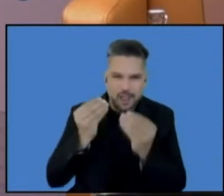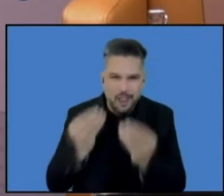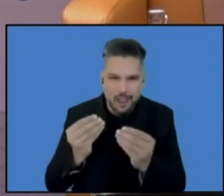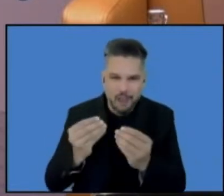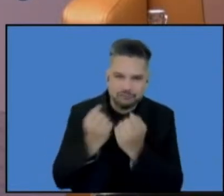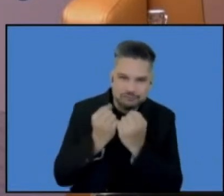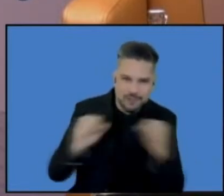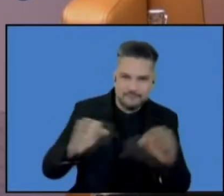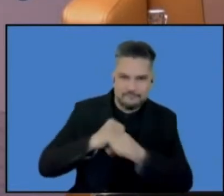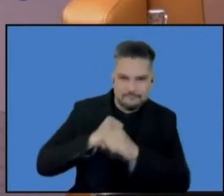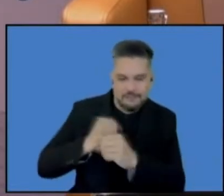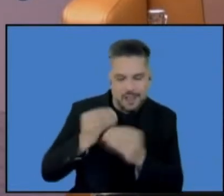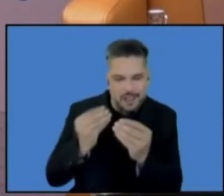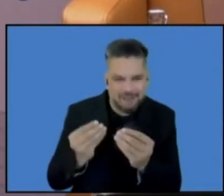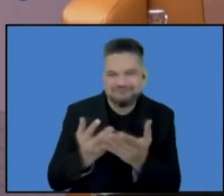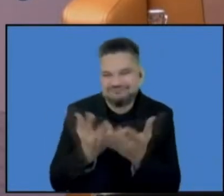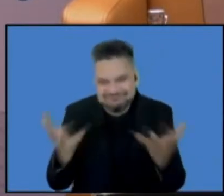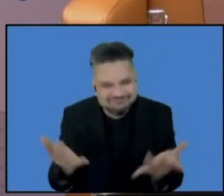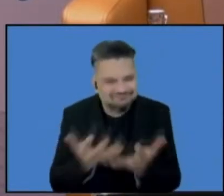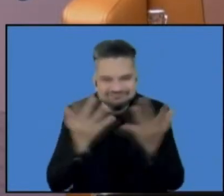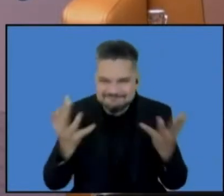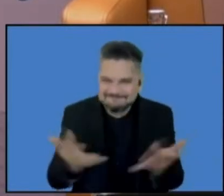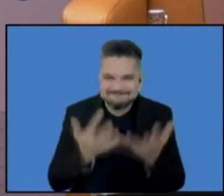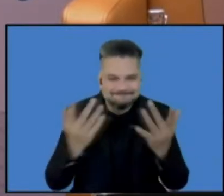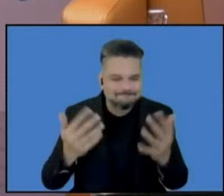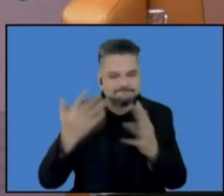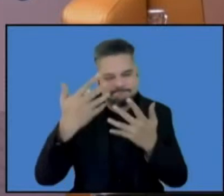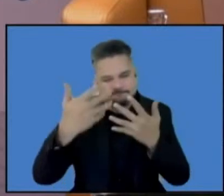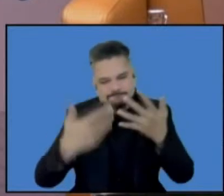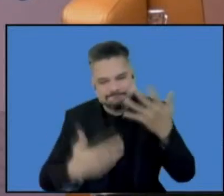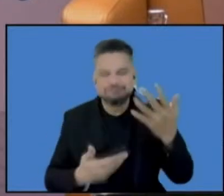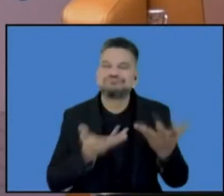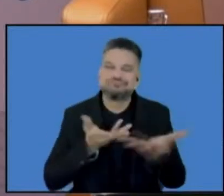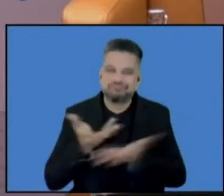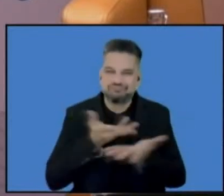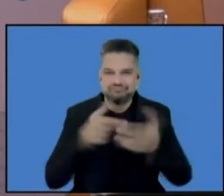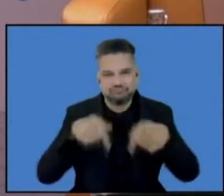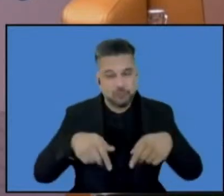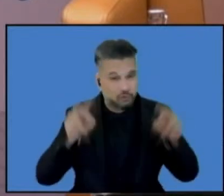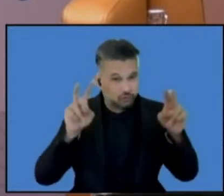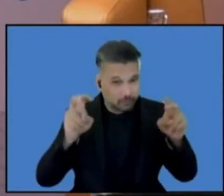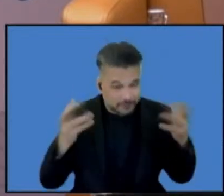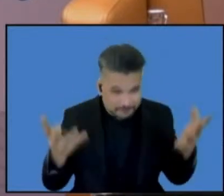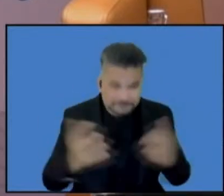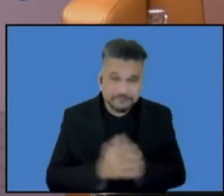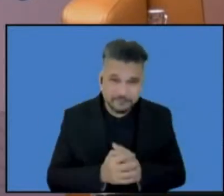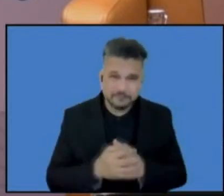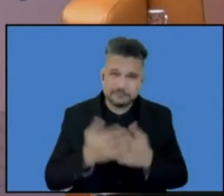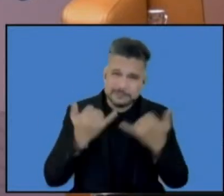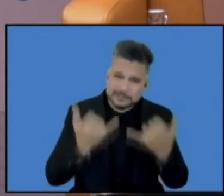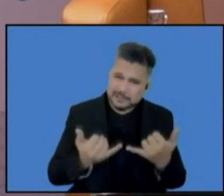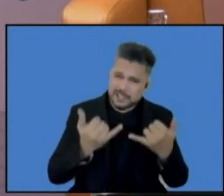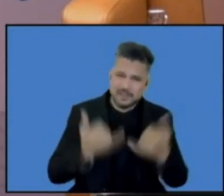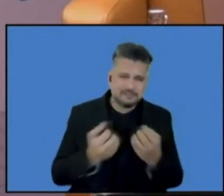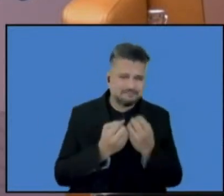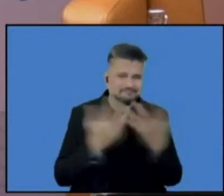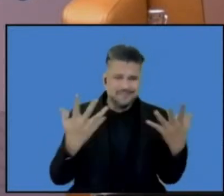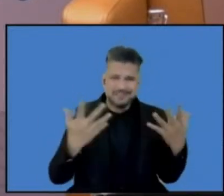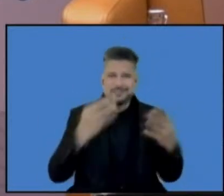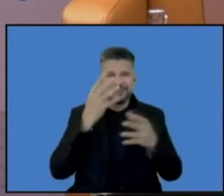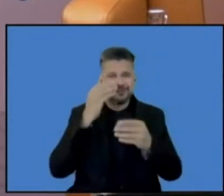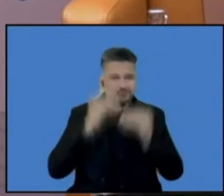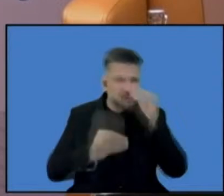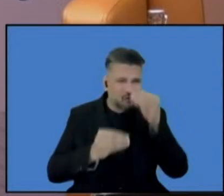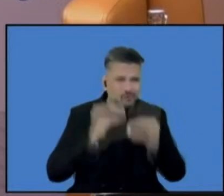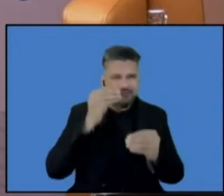why we're here, to bring the real impact on the ground. Amidst all the challenges that we are still facing, of course, and some of the issues that we are